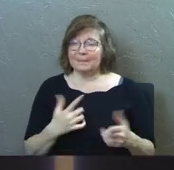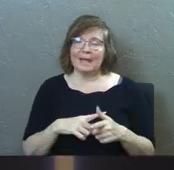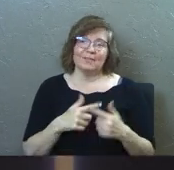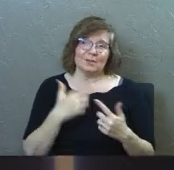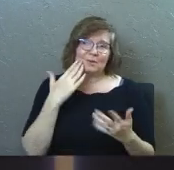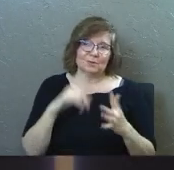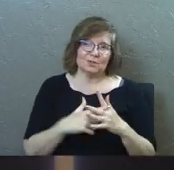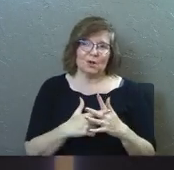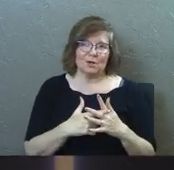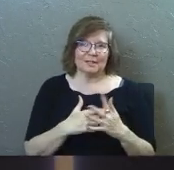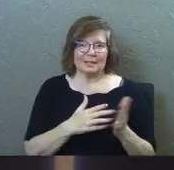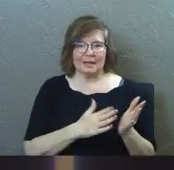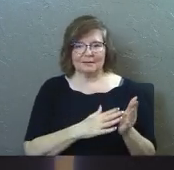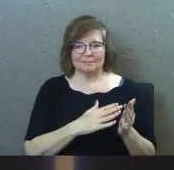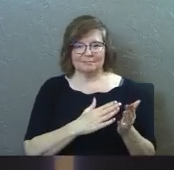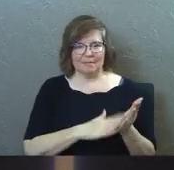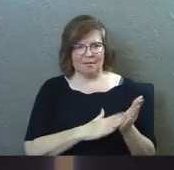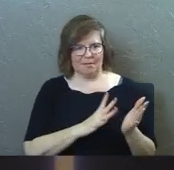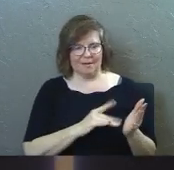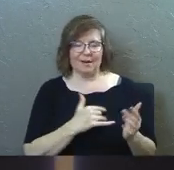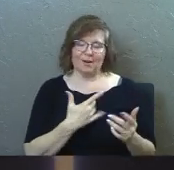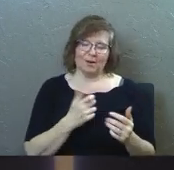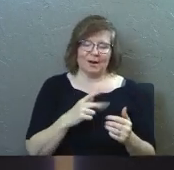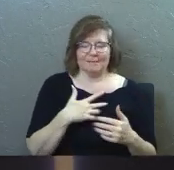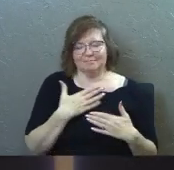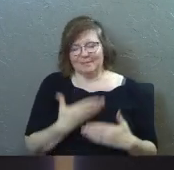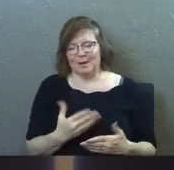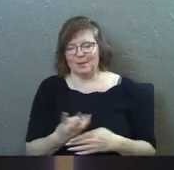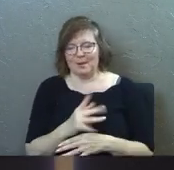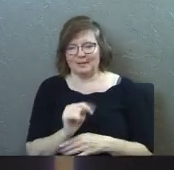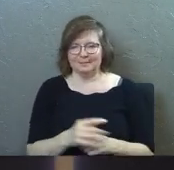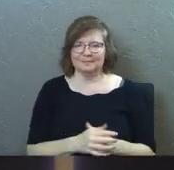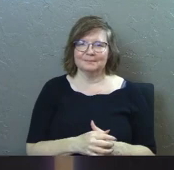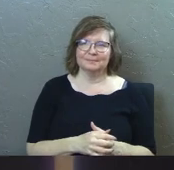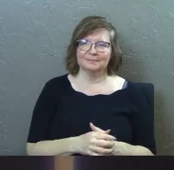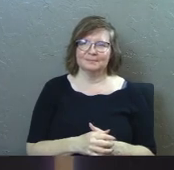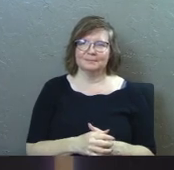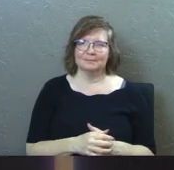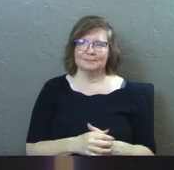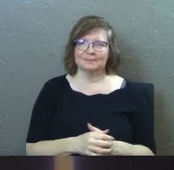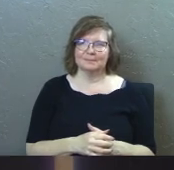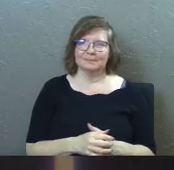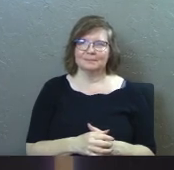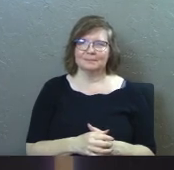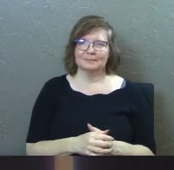And then, you know, you start getting compliments from people, so you're like, all right, I guess I'll wear it.